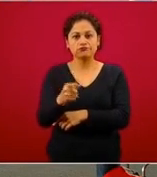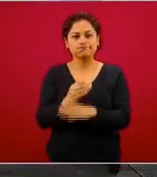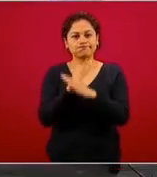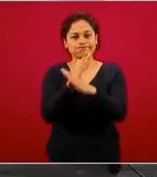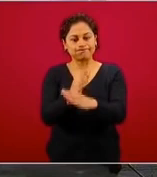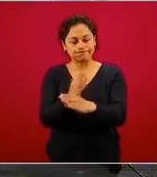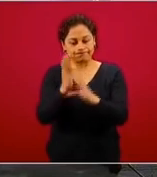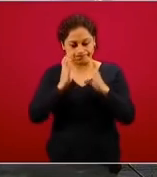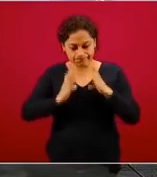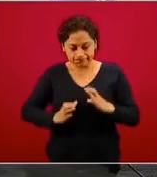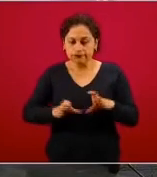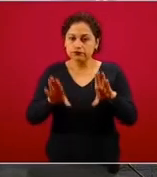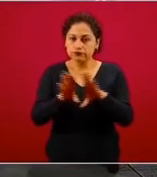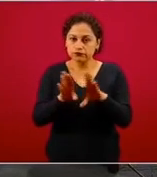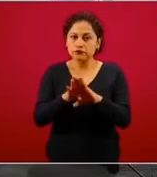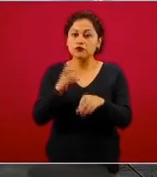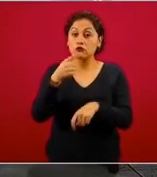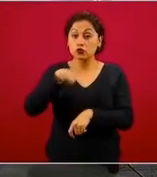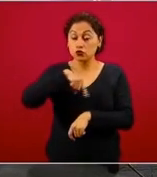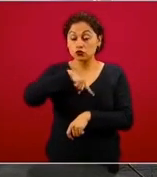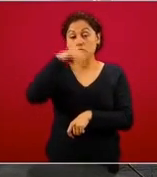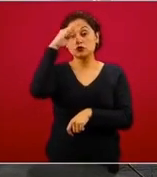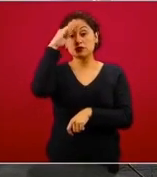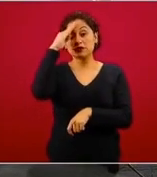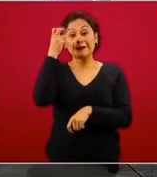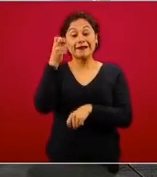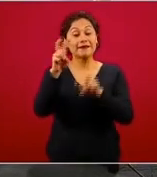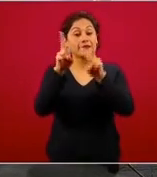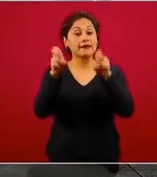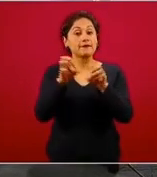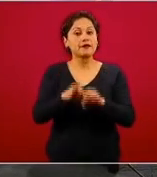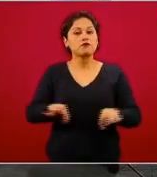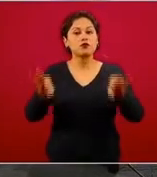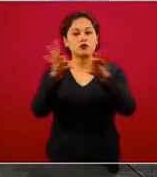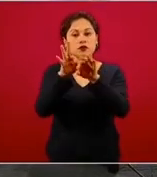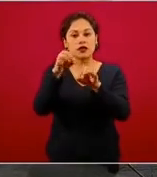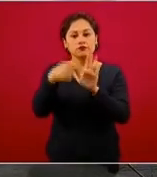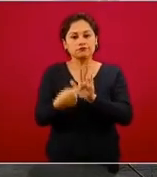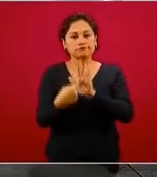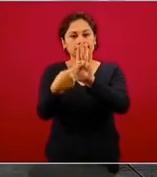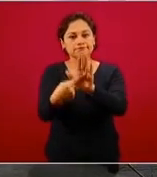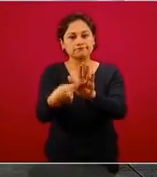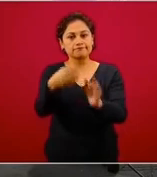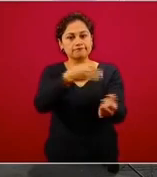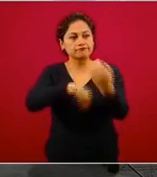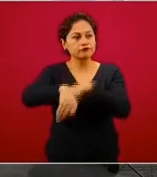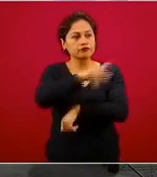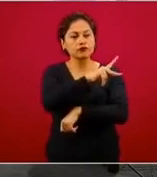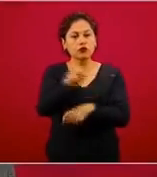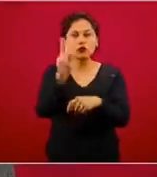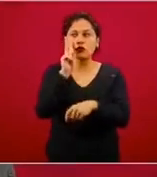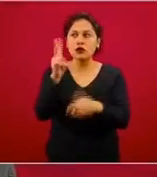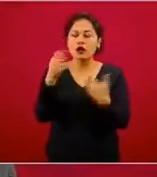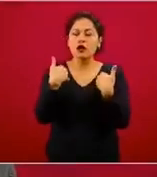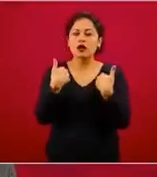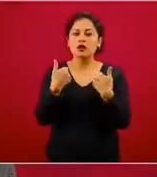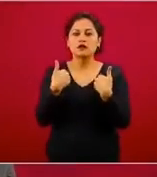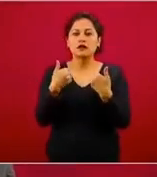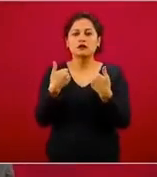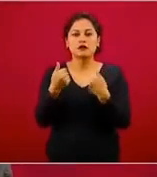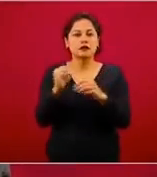importante of COVID, which porque nos va a we consider permitir to be an a important todas y element todos entender because it will con allow us mayor to amplitud understand por